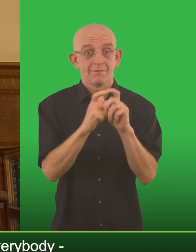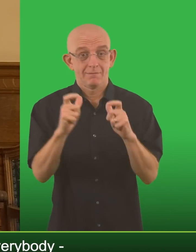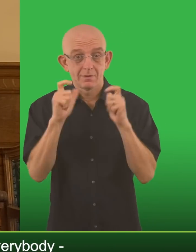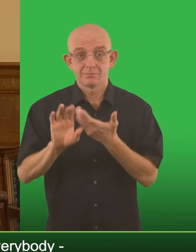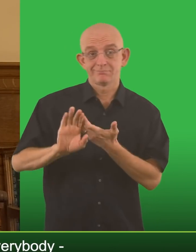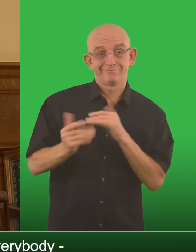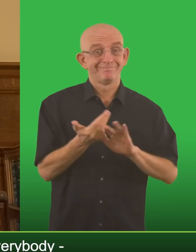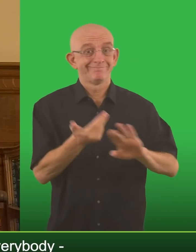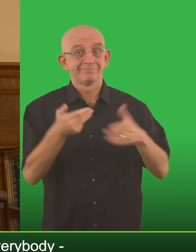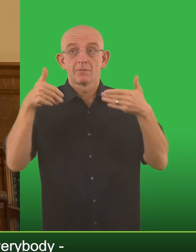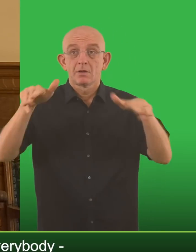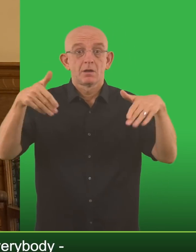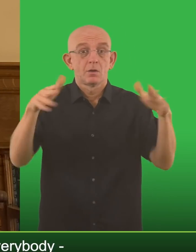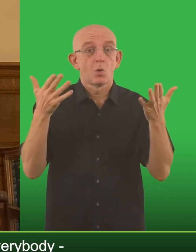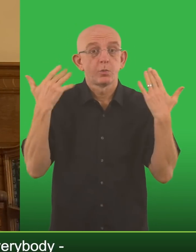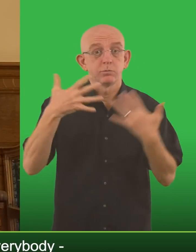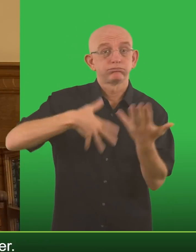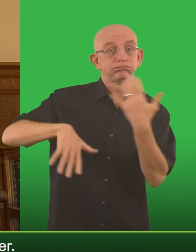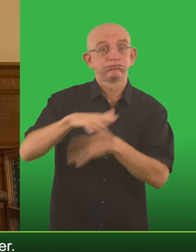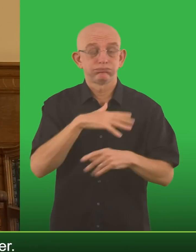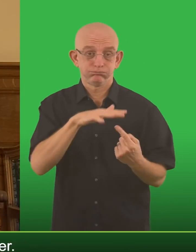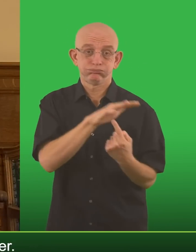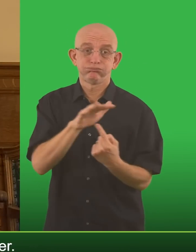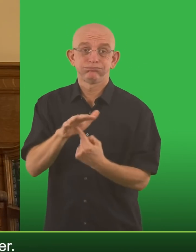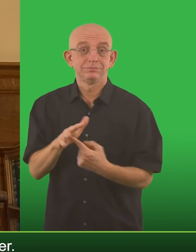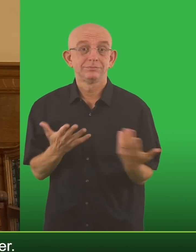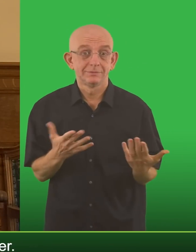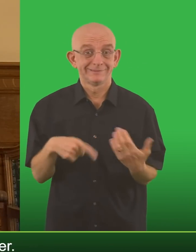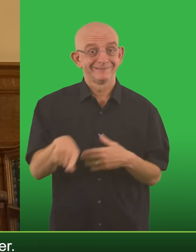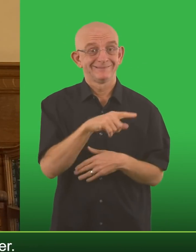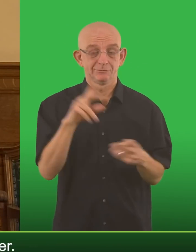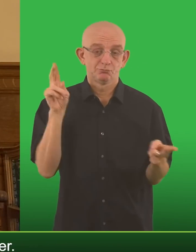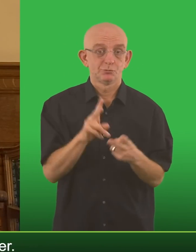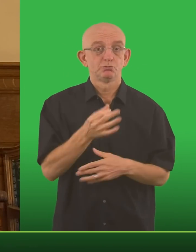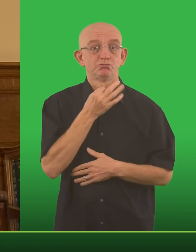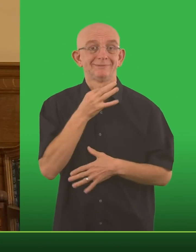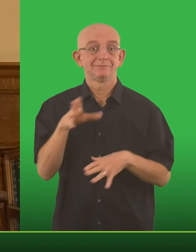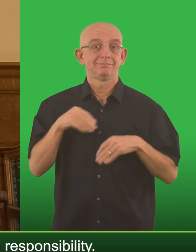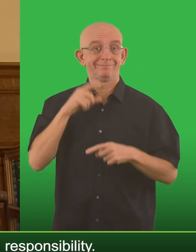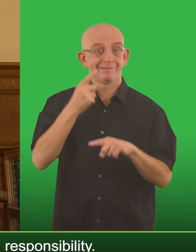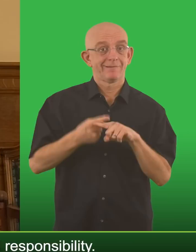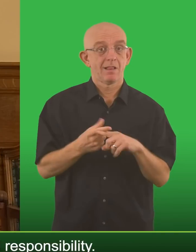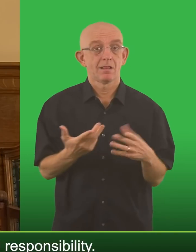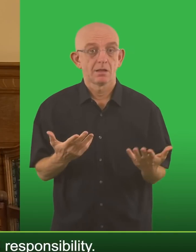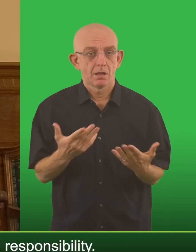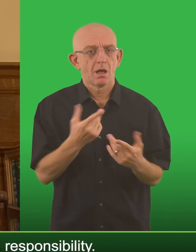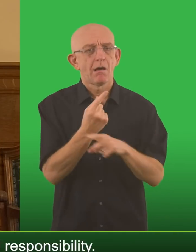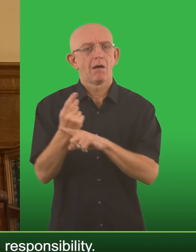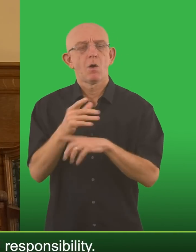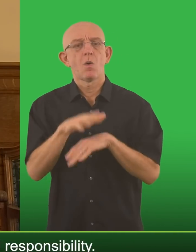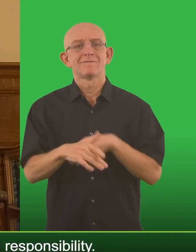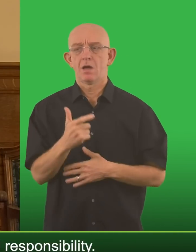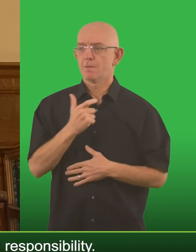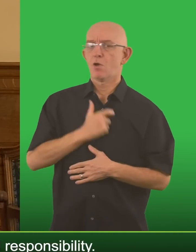face masks, space between people, fresh air, all of those things matter. All of those things can reduce our risk. There's a lot of talk